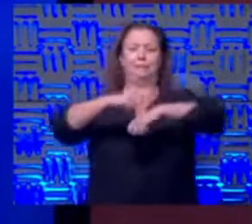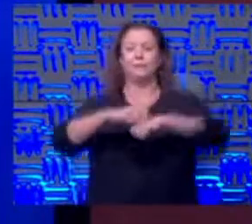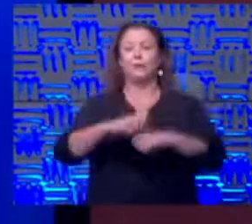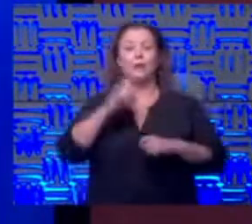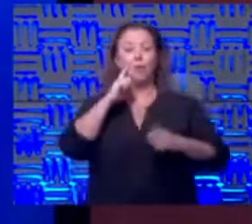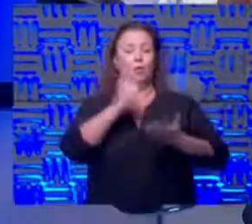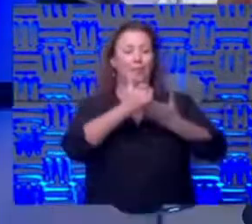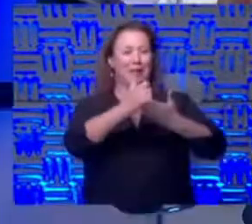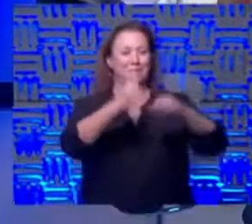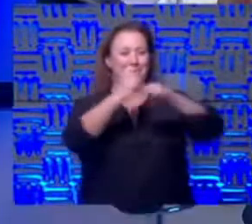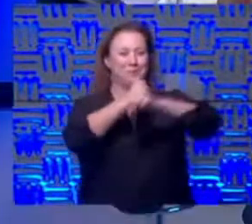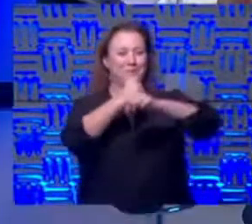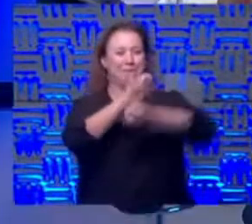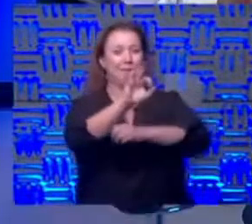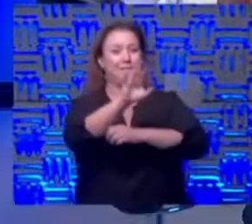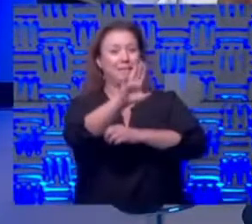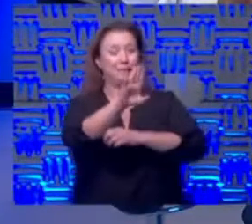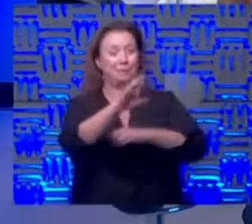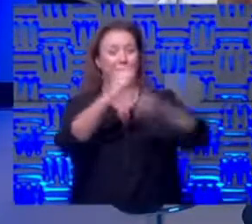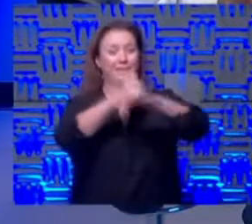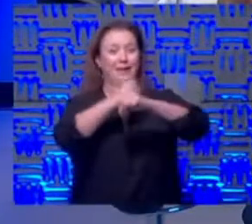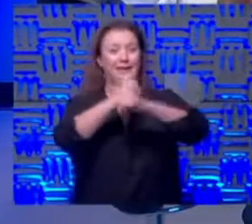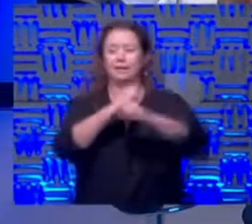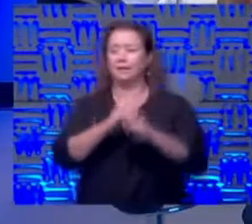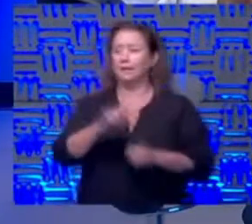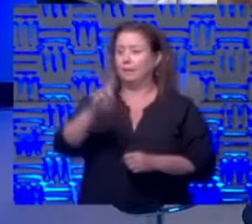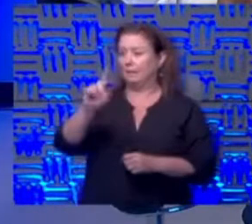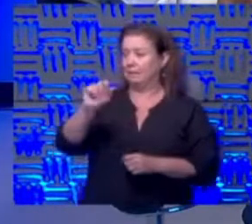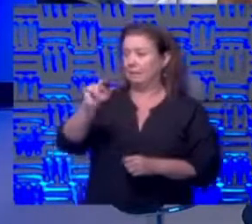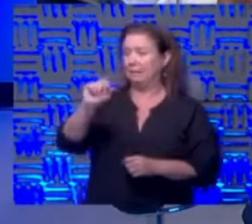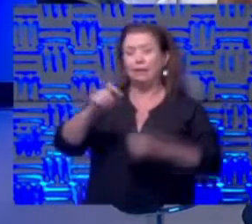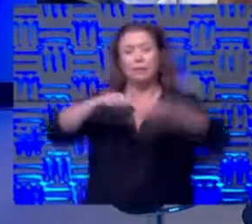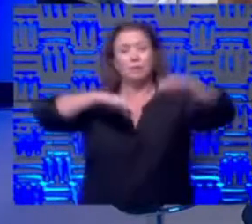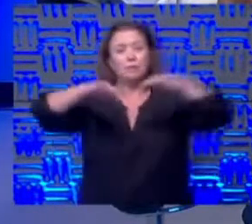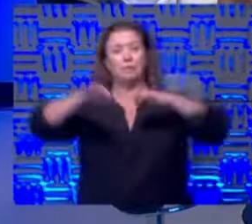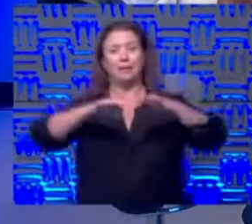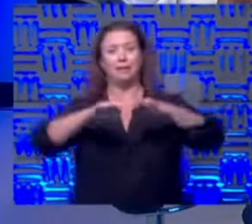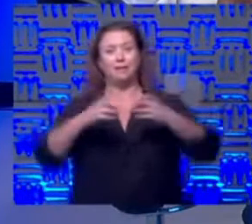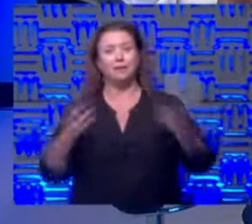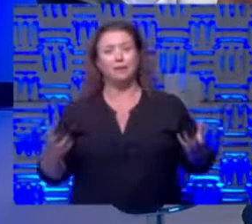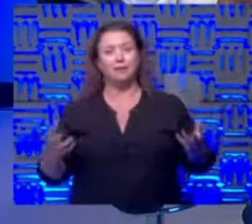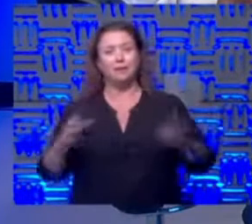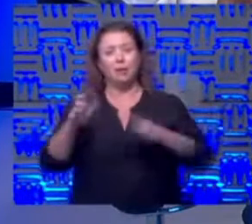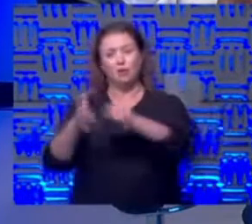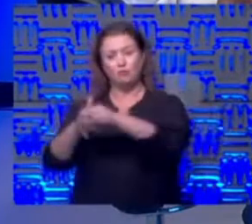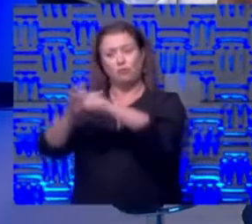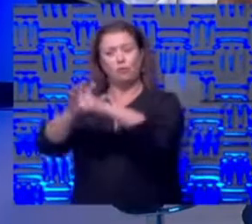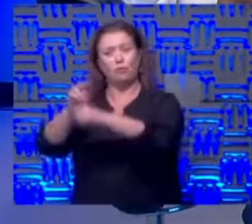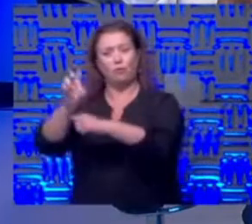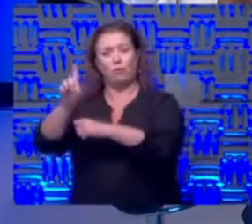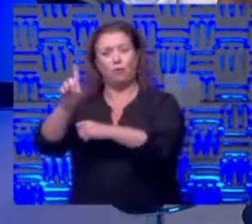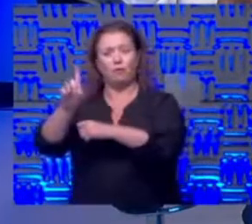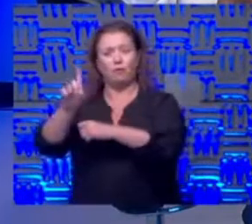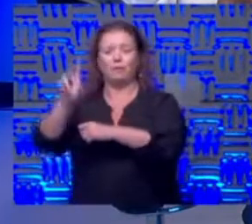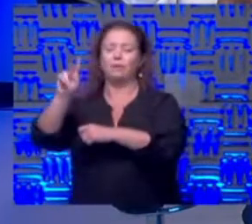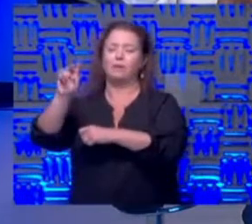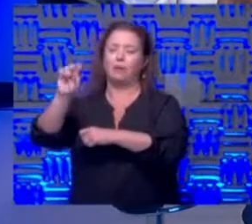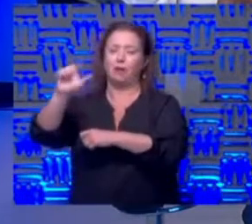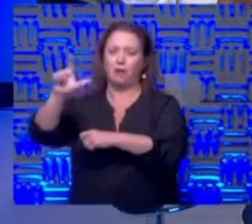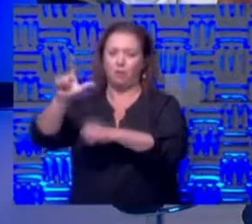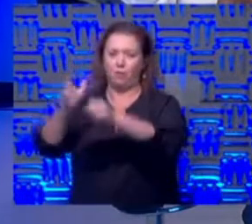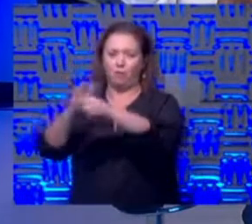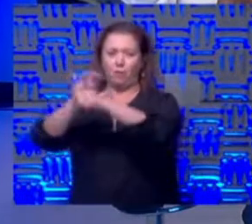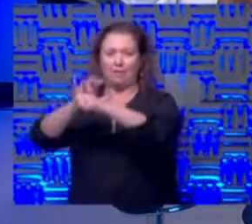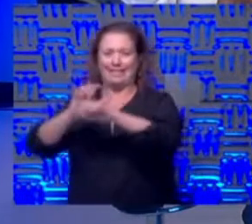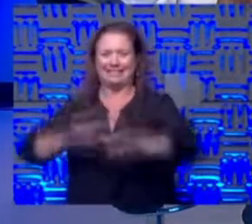Facebook fight. Yeah. Dana. Yes. There is absolutely no question that coronavirus, the novel coronavirus, is